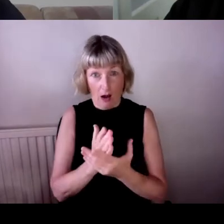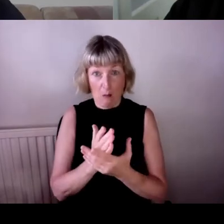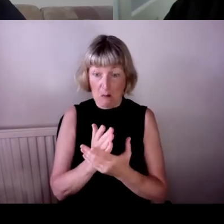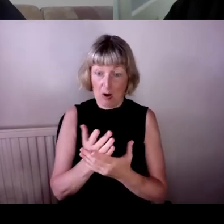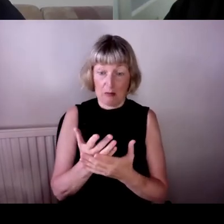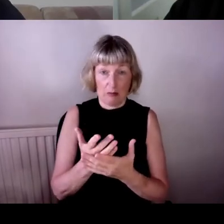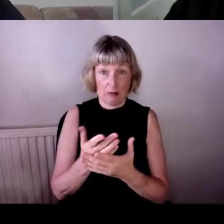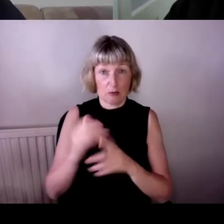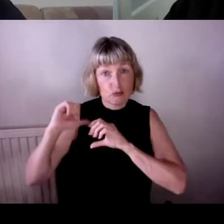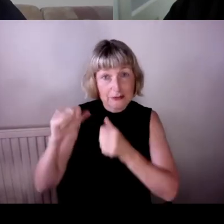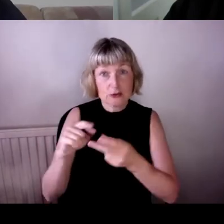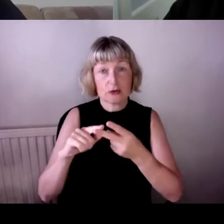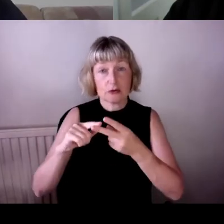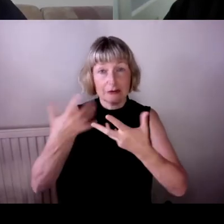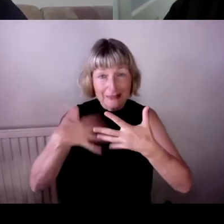as an enjoyable show.